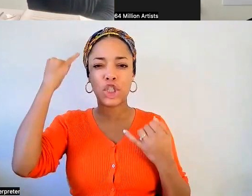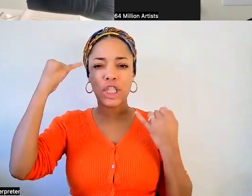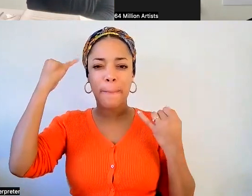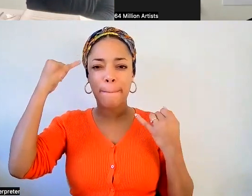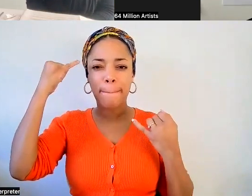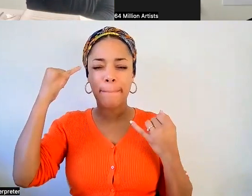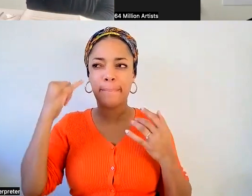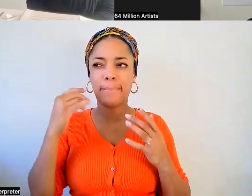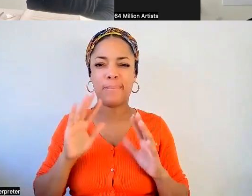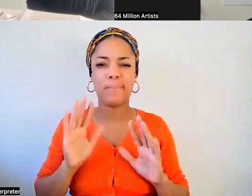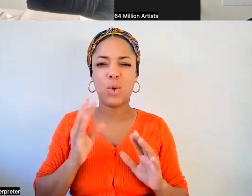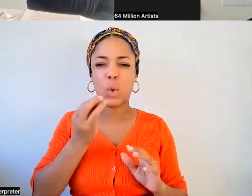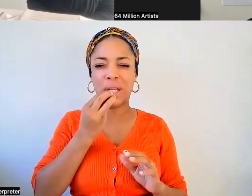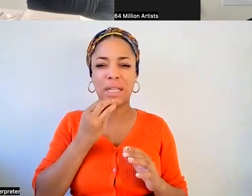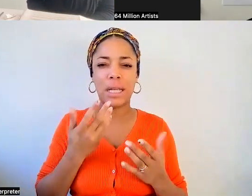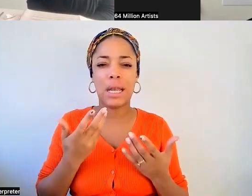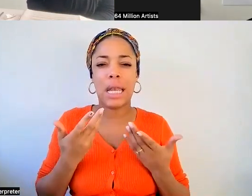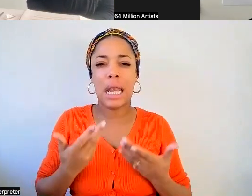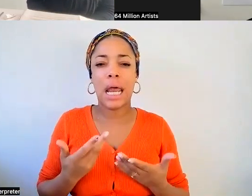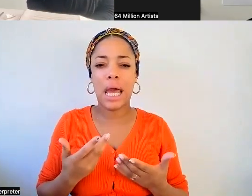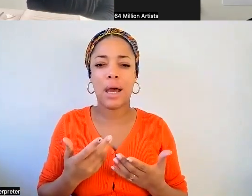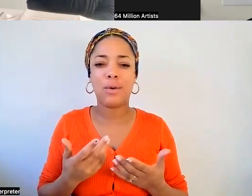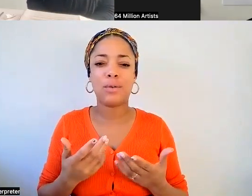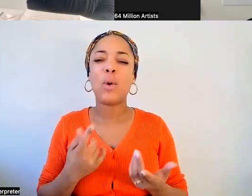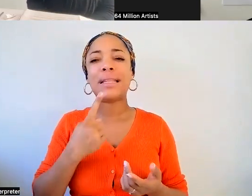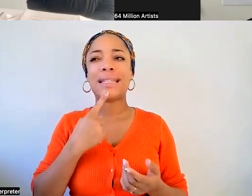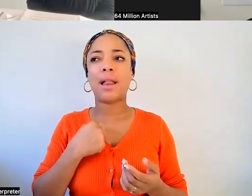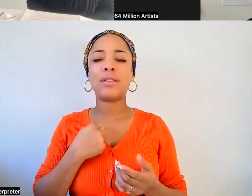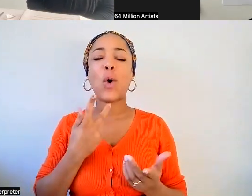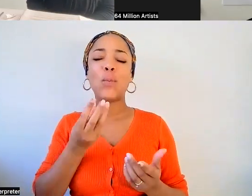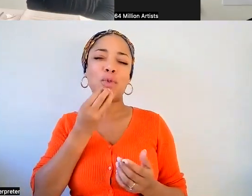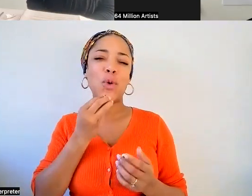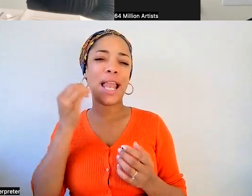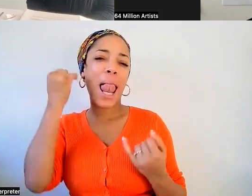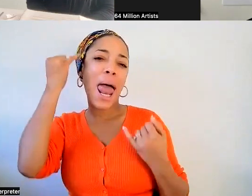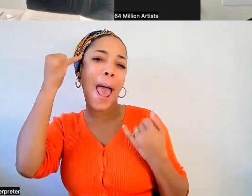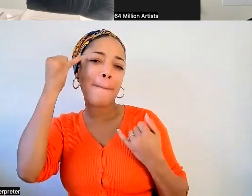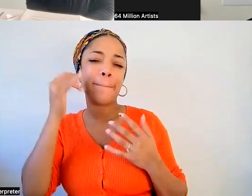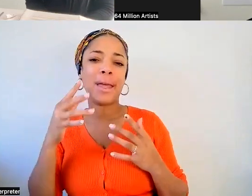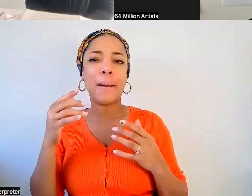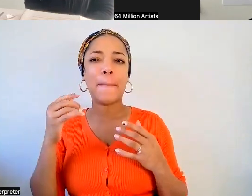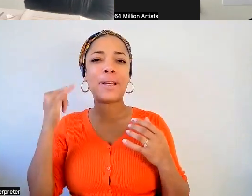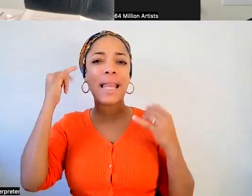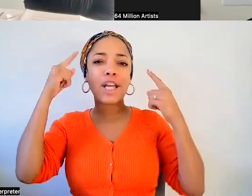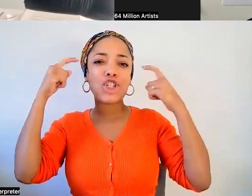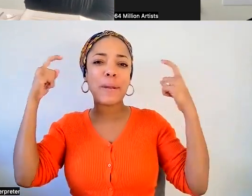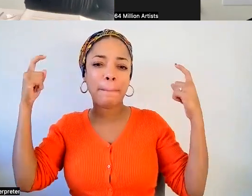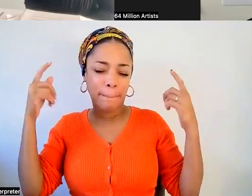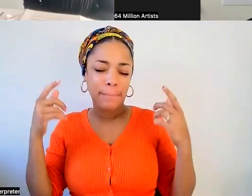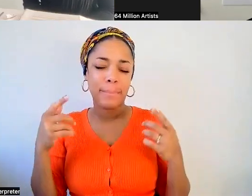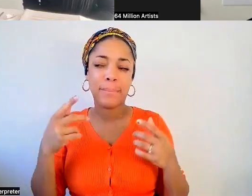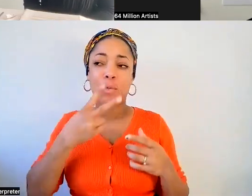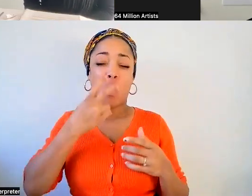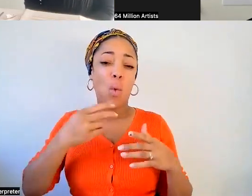to eat it these days because they just tell us we eat lamb if you eat meat. But in the olden days when I was at